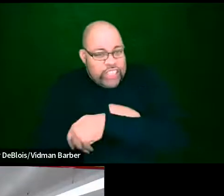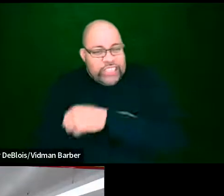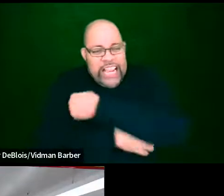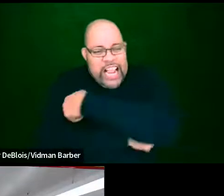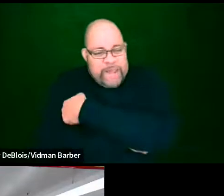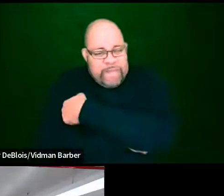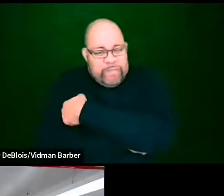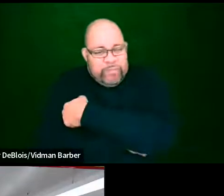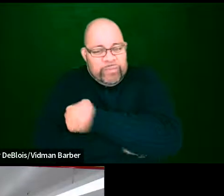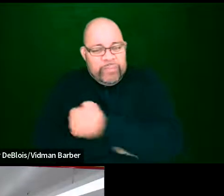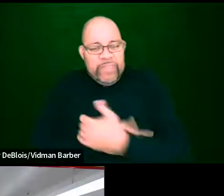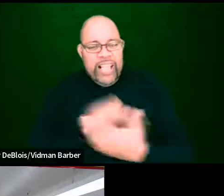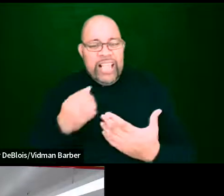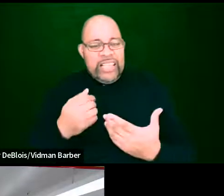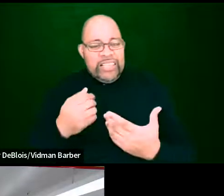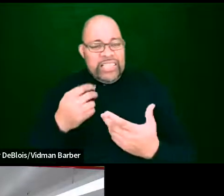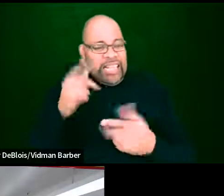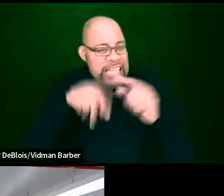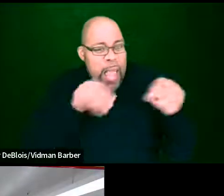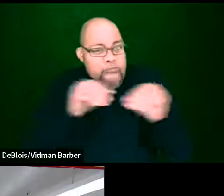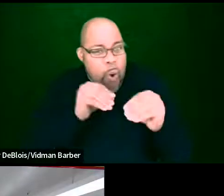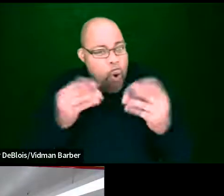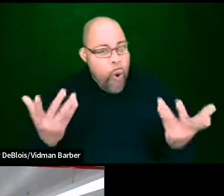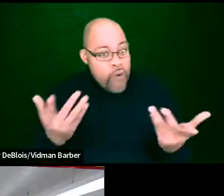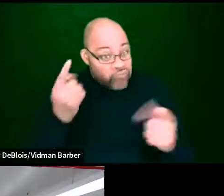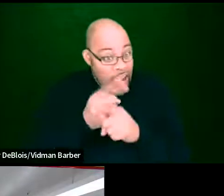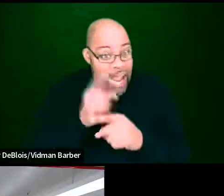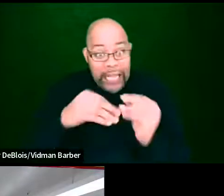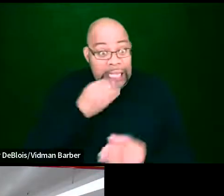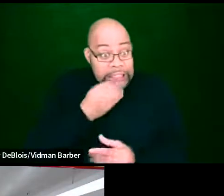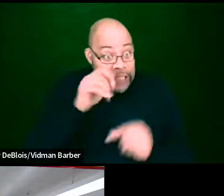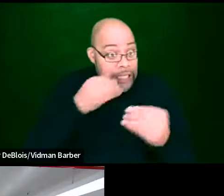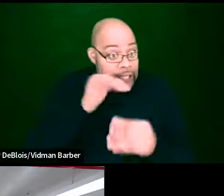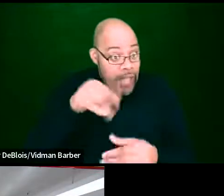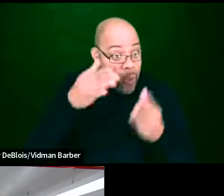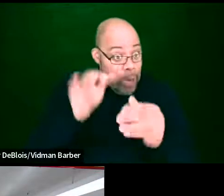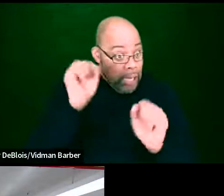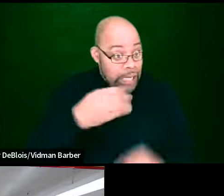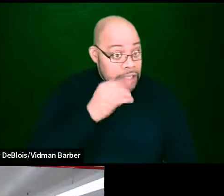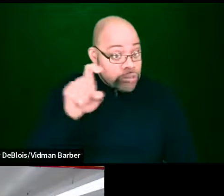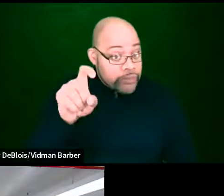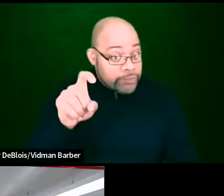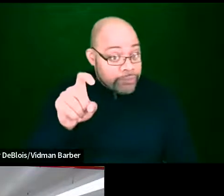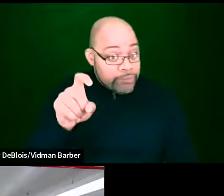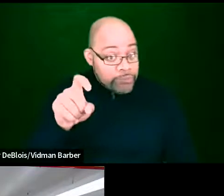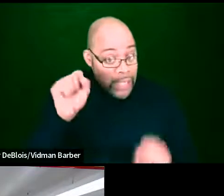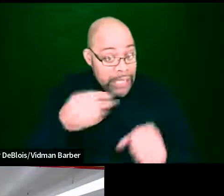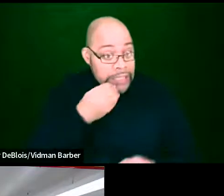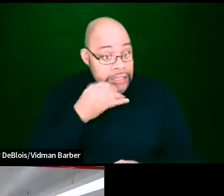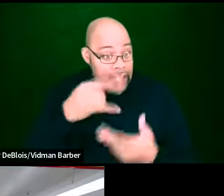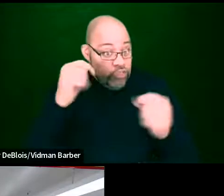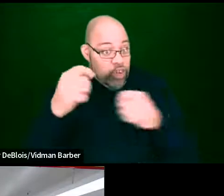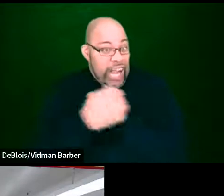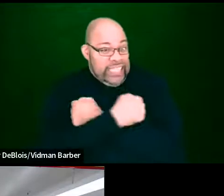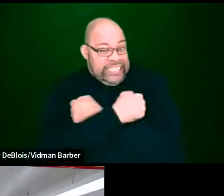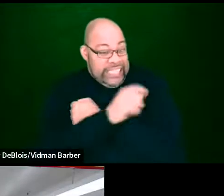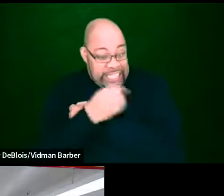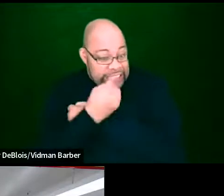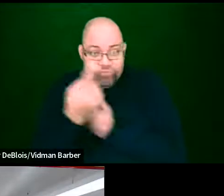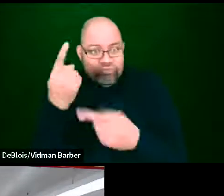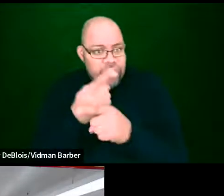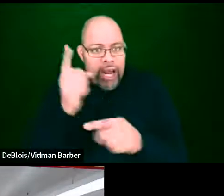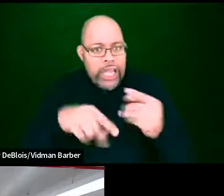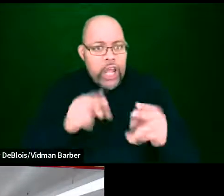your arms, and you can't do anything. Can you eat like this? Will you be able to eat if you try to? You can't